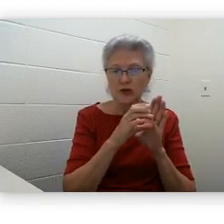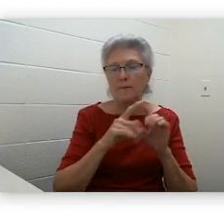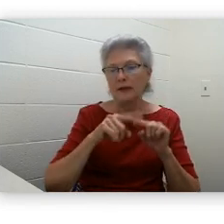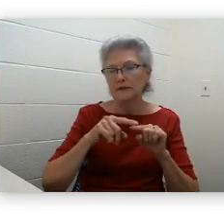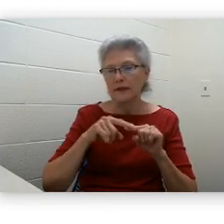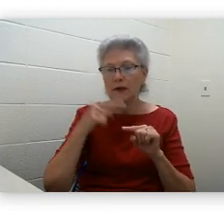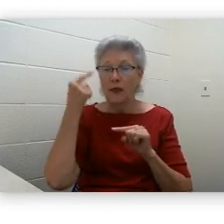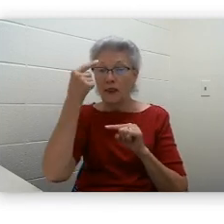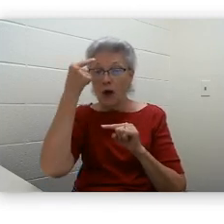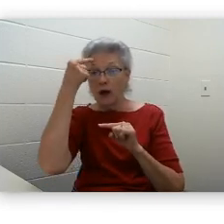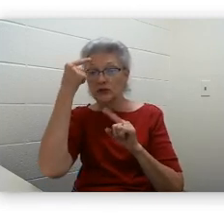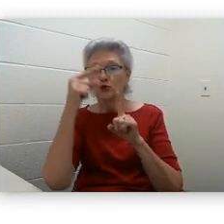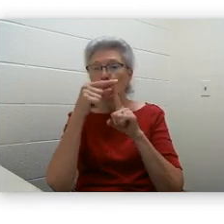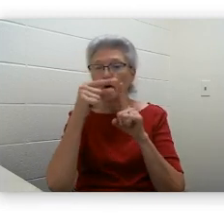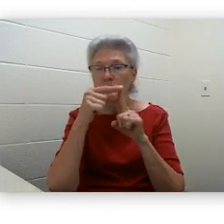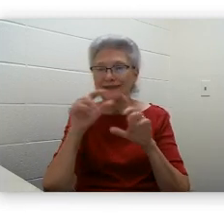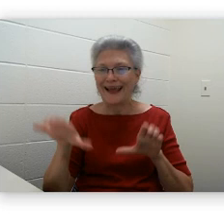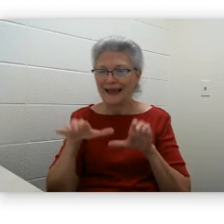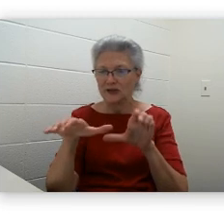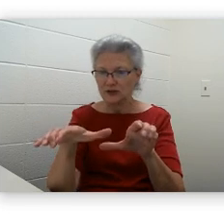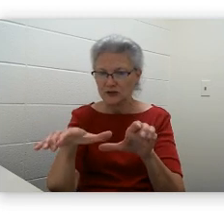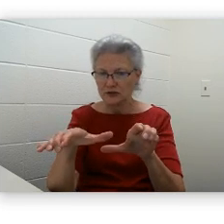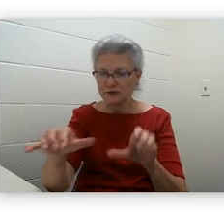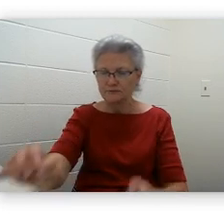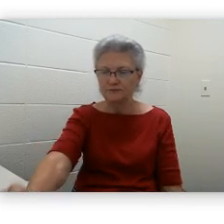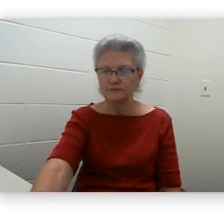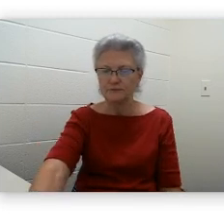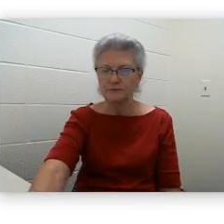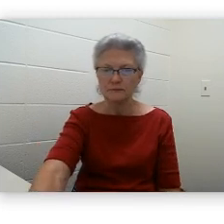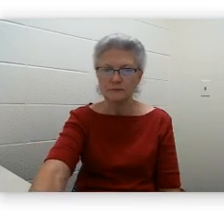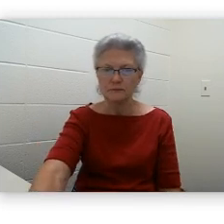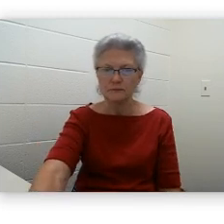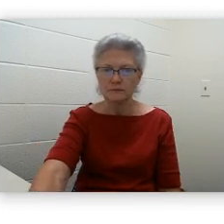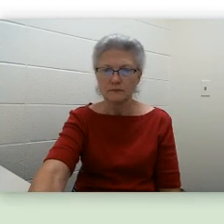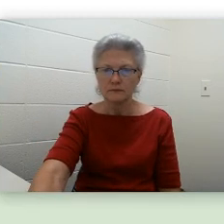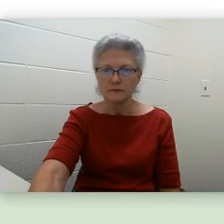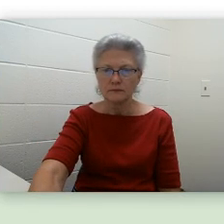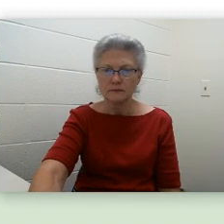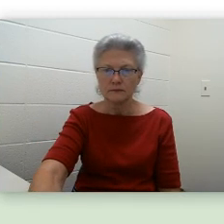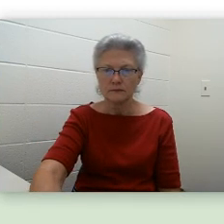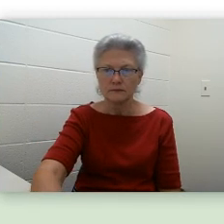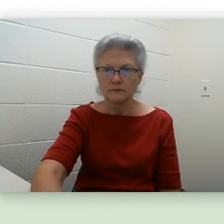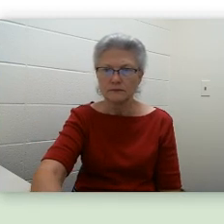their thoughts, their words, and their actions.